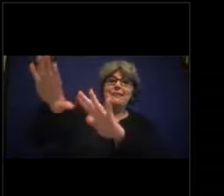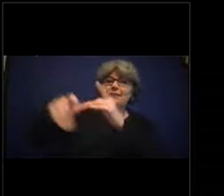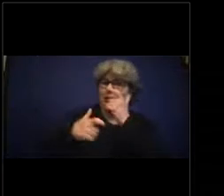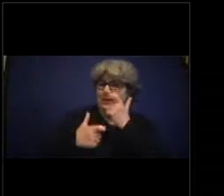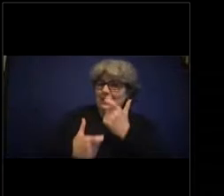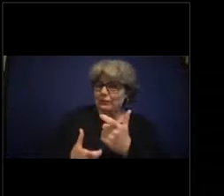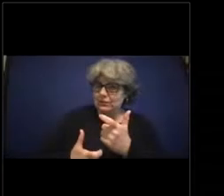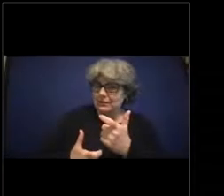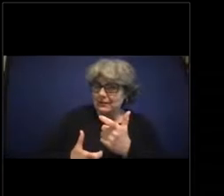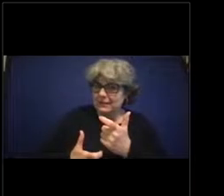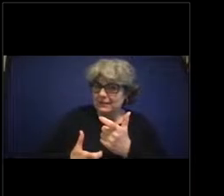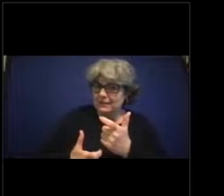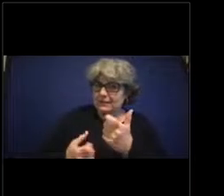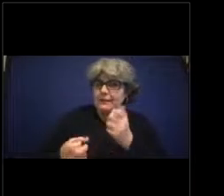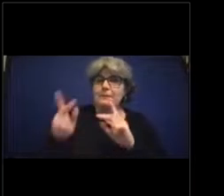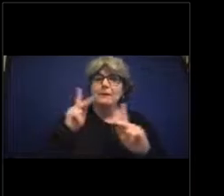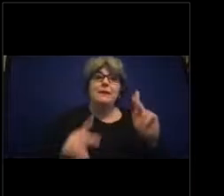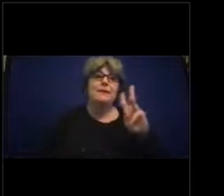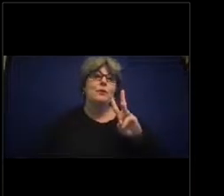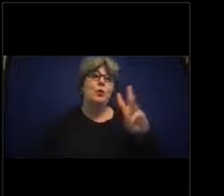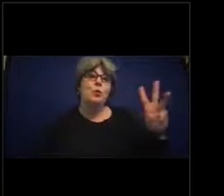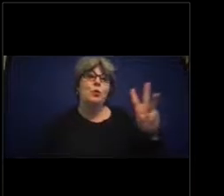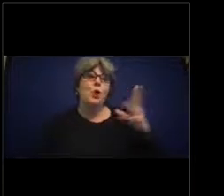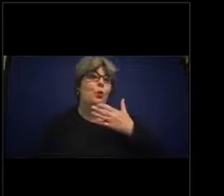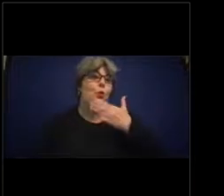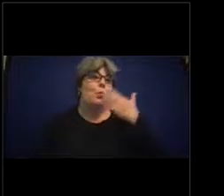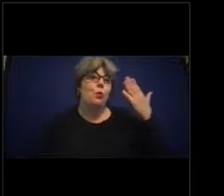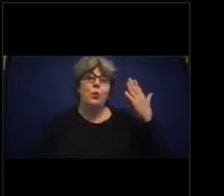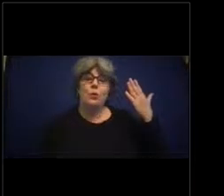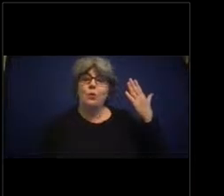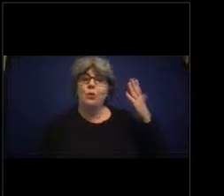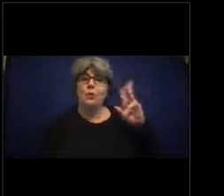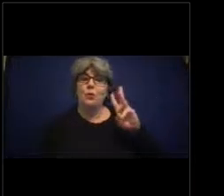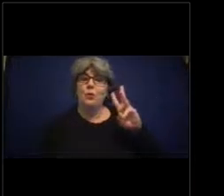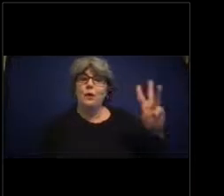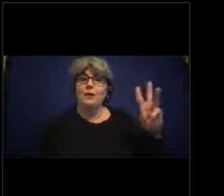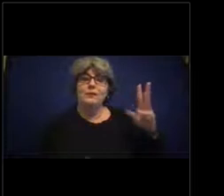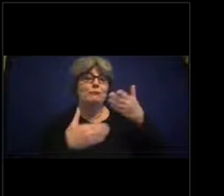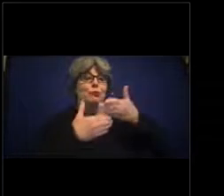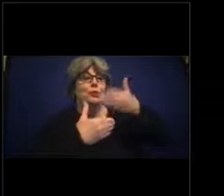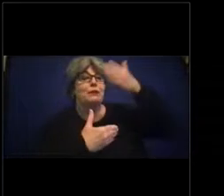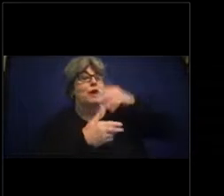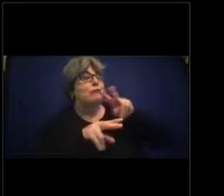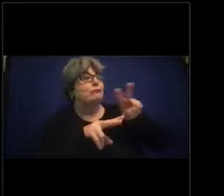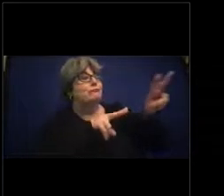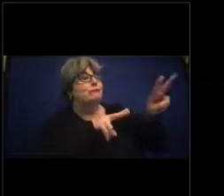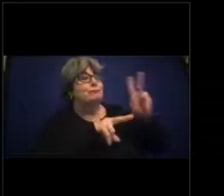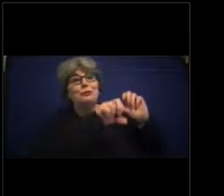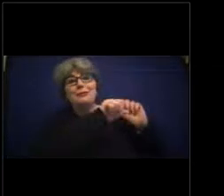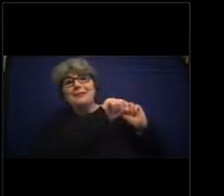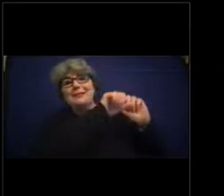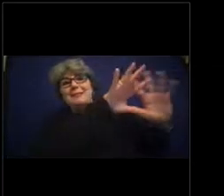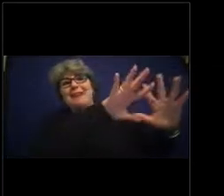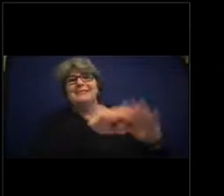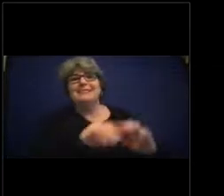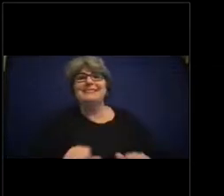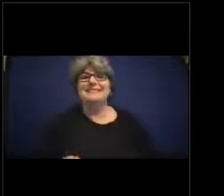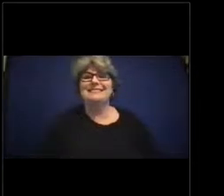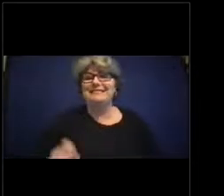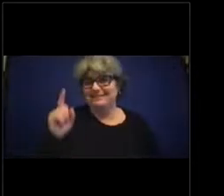I think a lot of us, if we're in the West, we live in a place where there's mountains not too far away. We can probably look outside the window and see mountains. That's